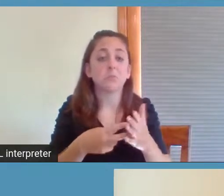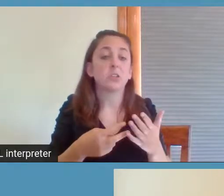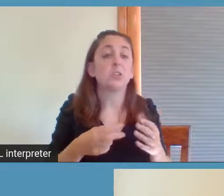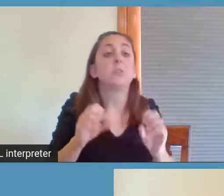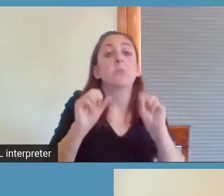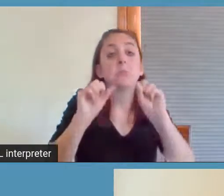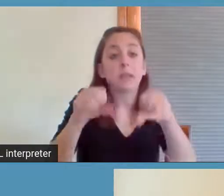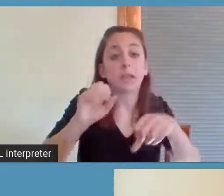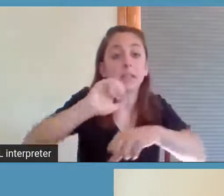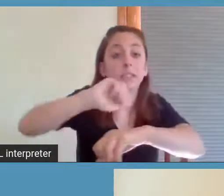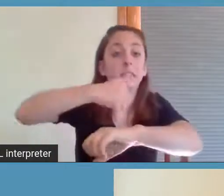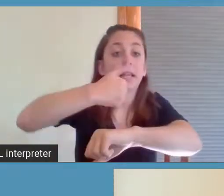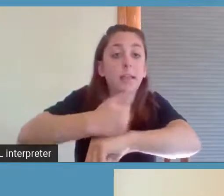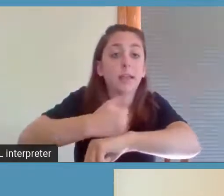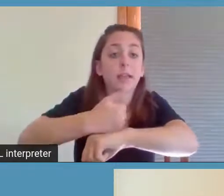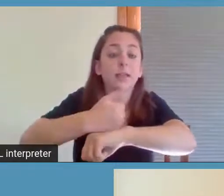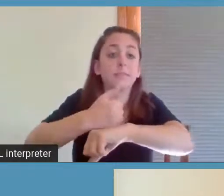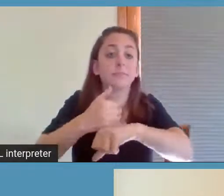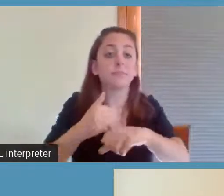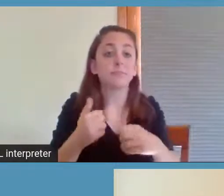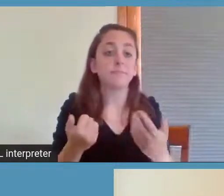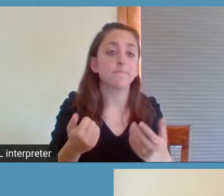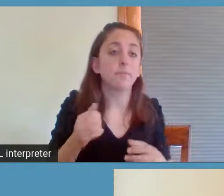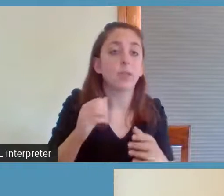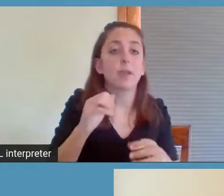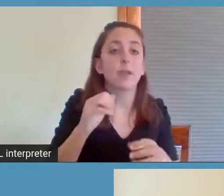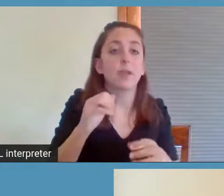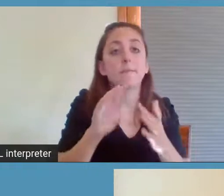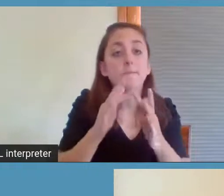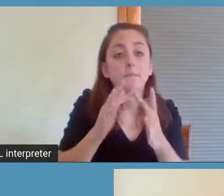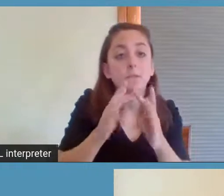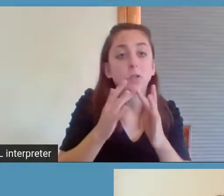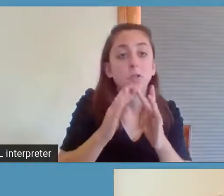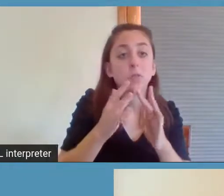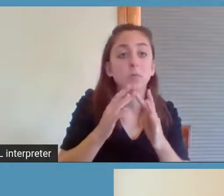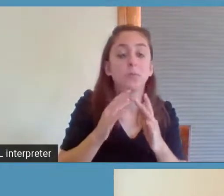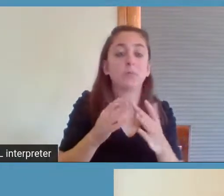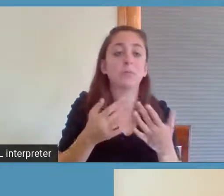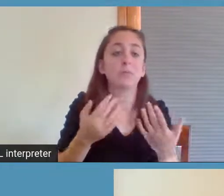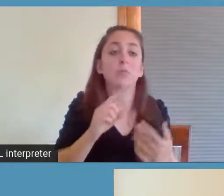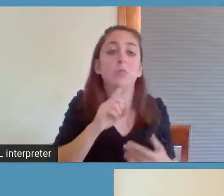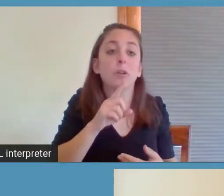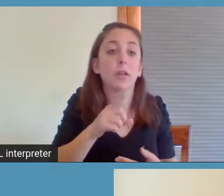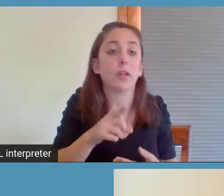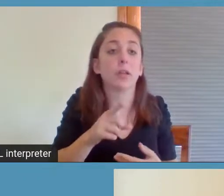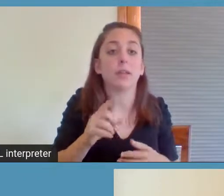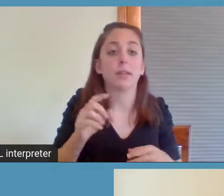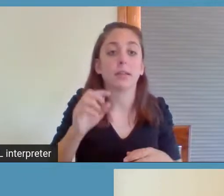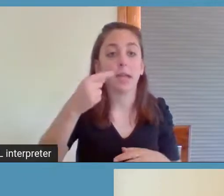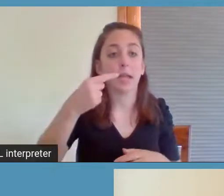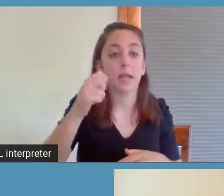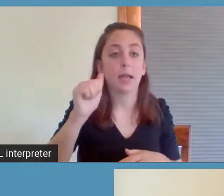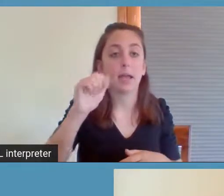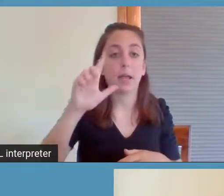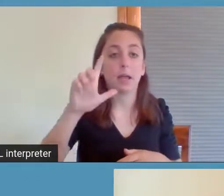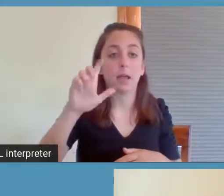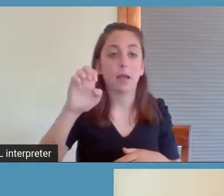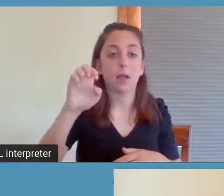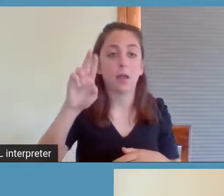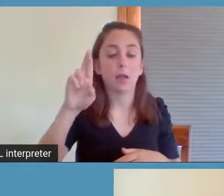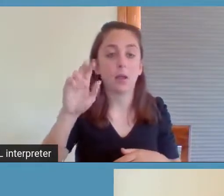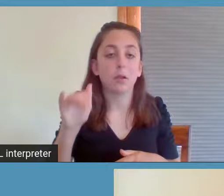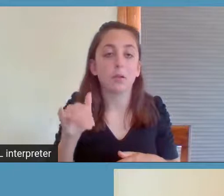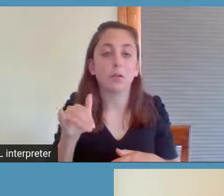gallery. I didn't talk about that much. I talked about virtual 3D, but the virtual 3D also includes VR. So you could, in theory,